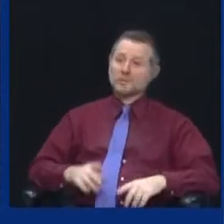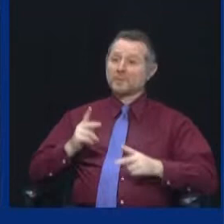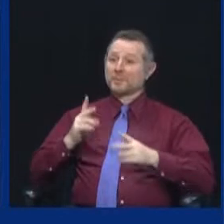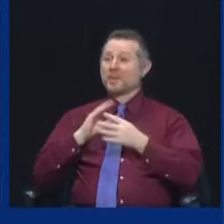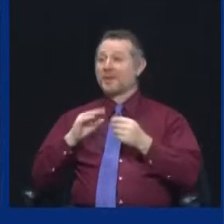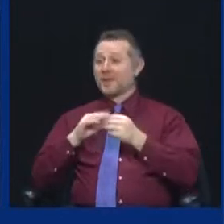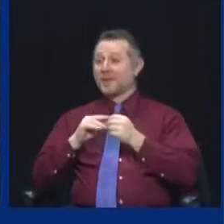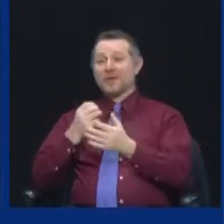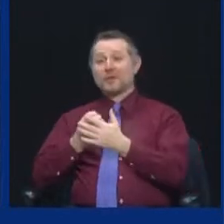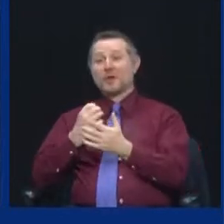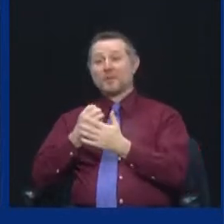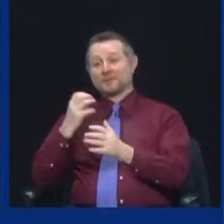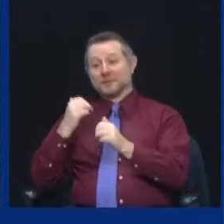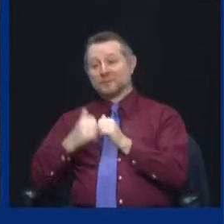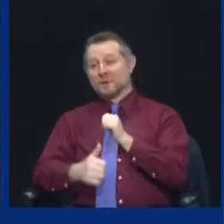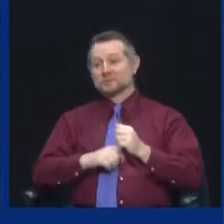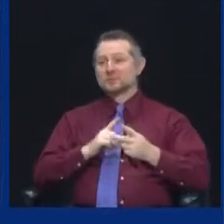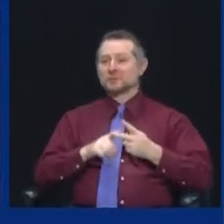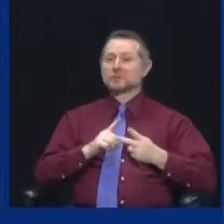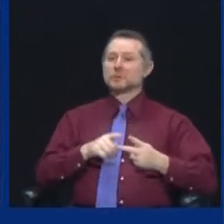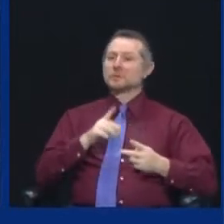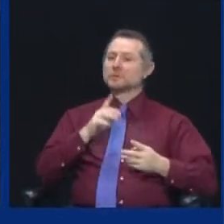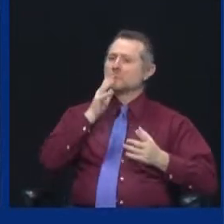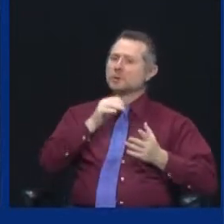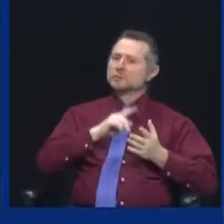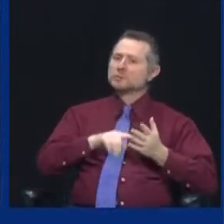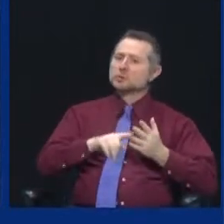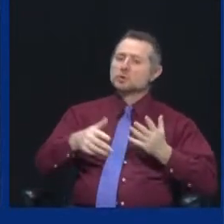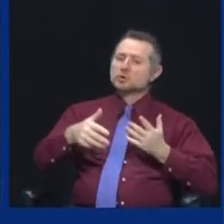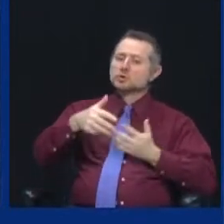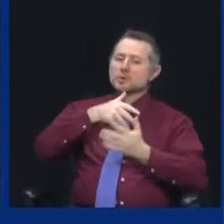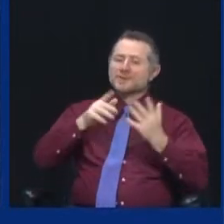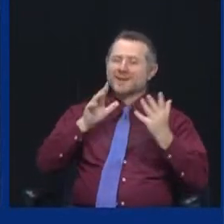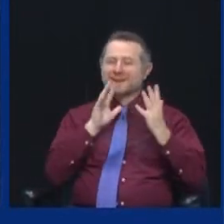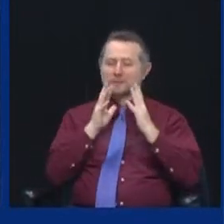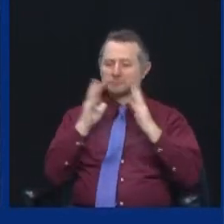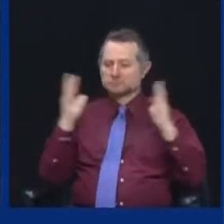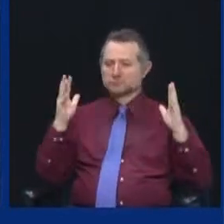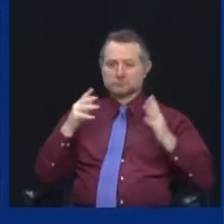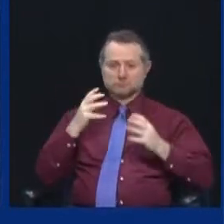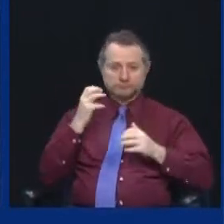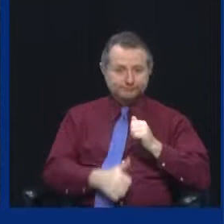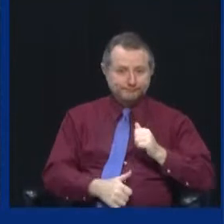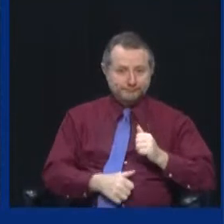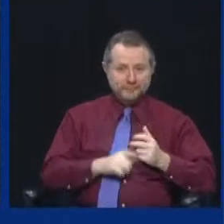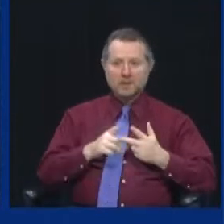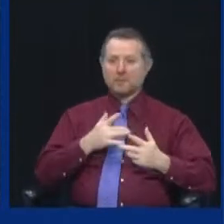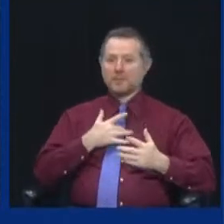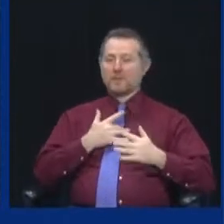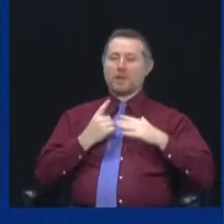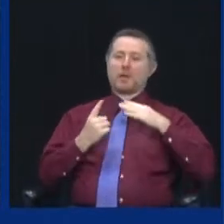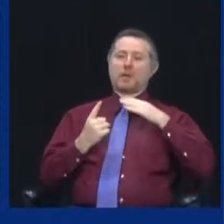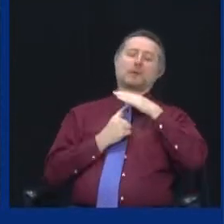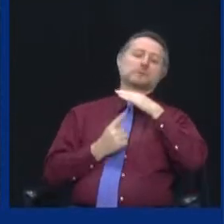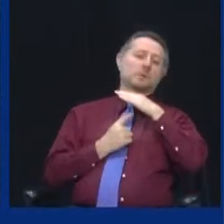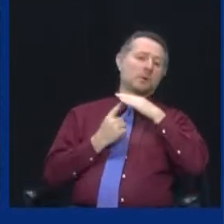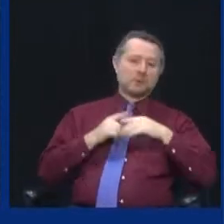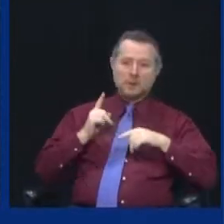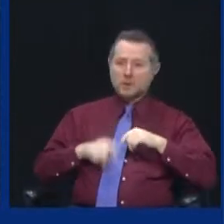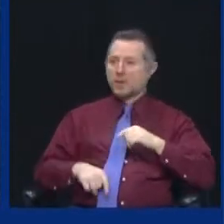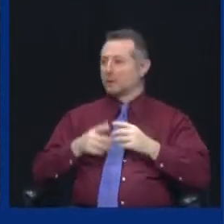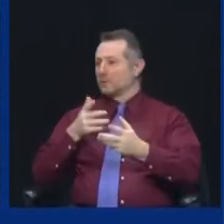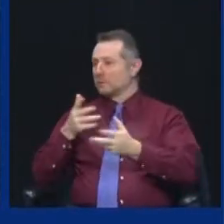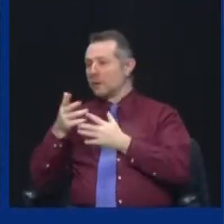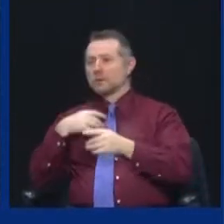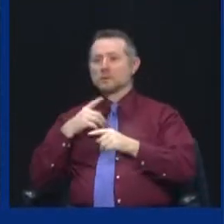social damage? How about the damage of isolation of people, not being able to see other people, not being able to hug, not being able